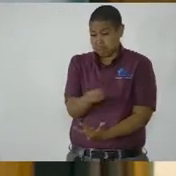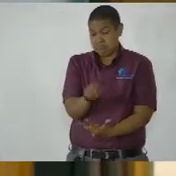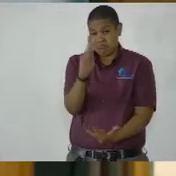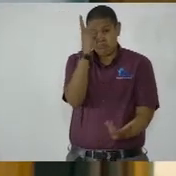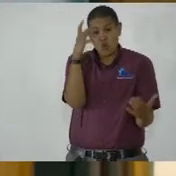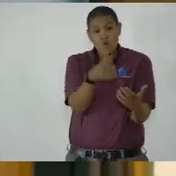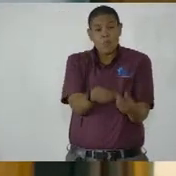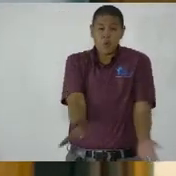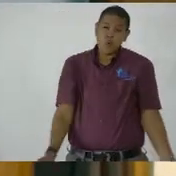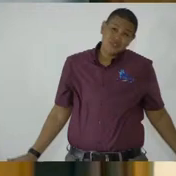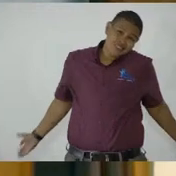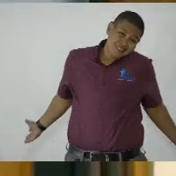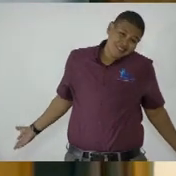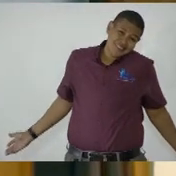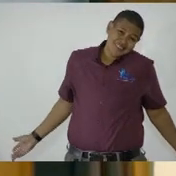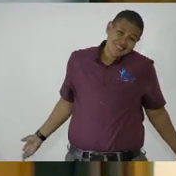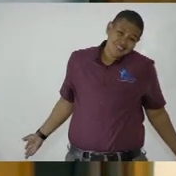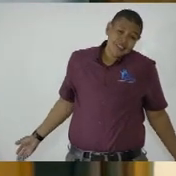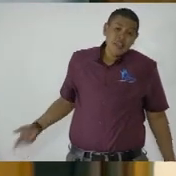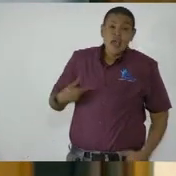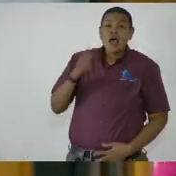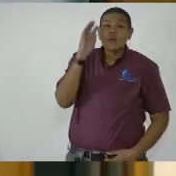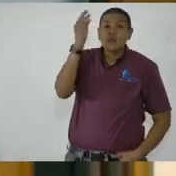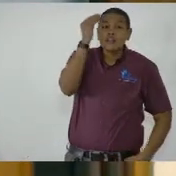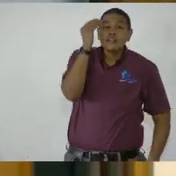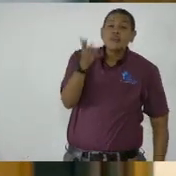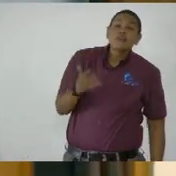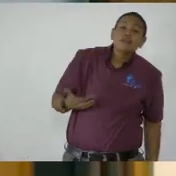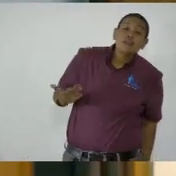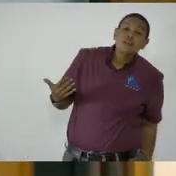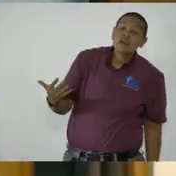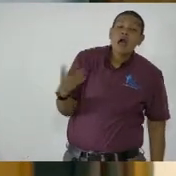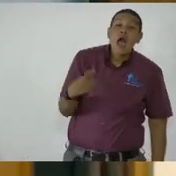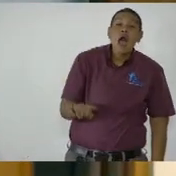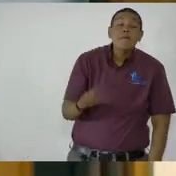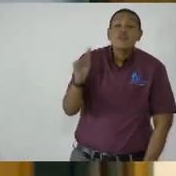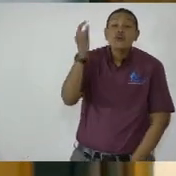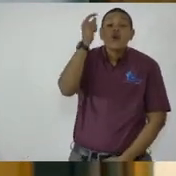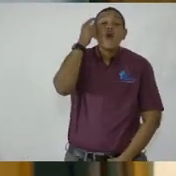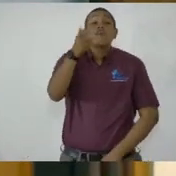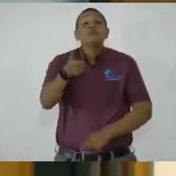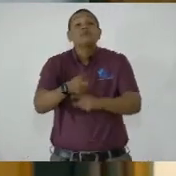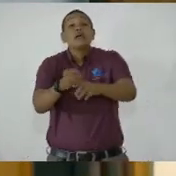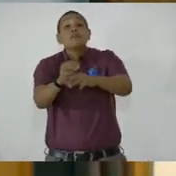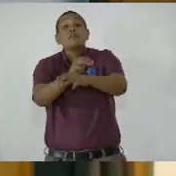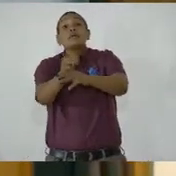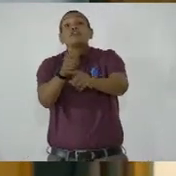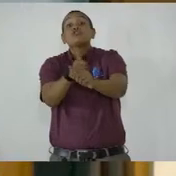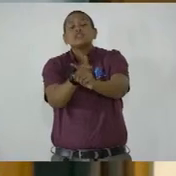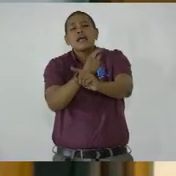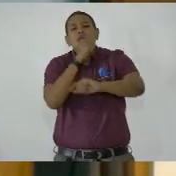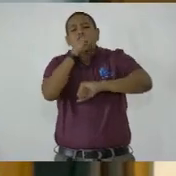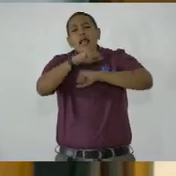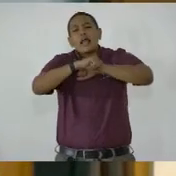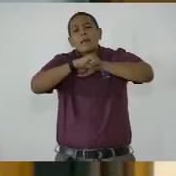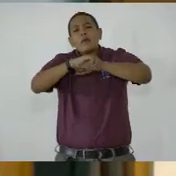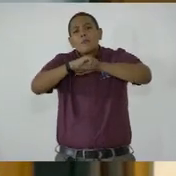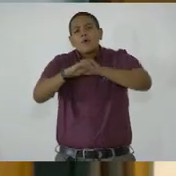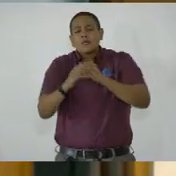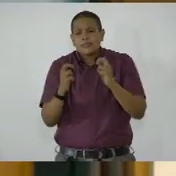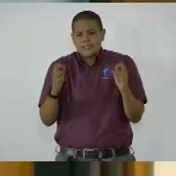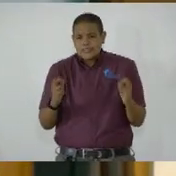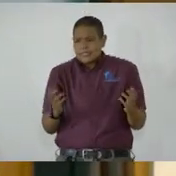why, Madam Speaker, and I will address it some more, that the government and the ministry is promoting